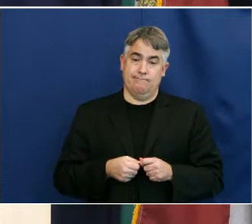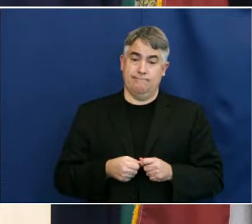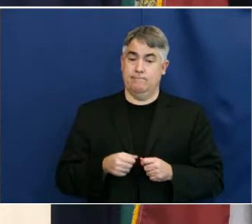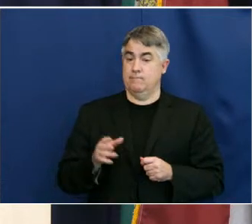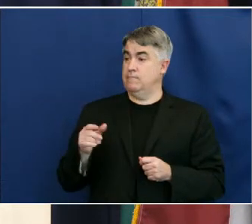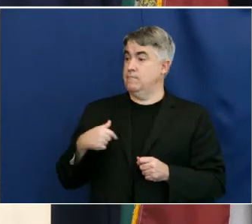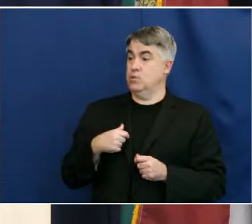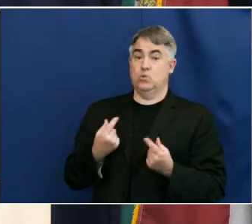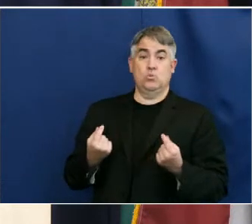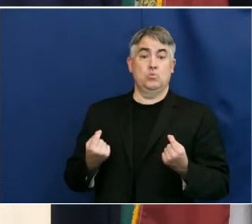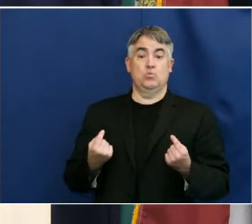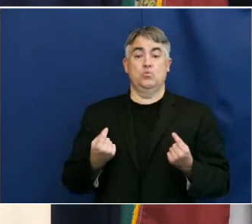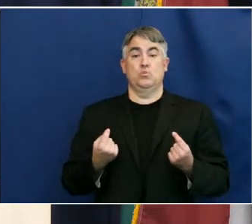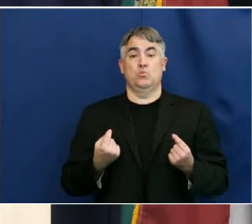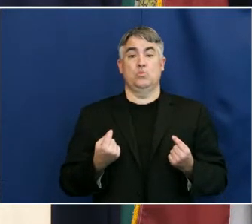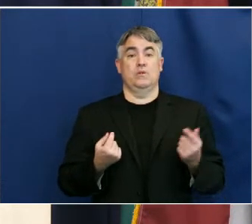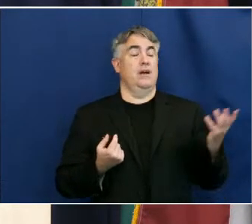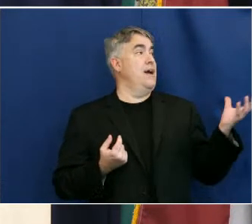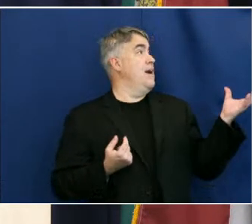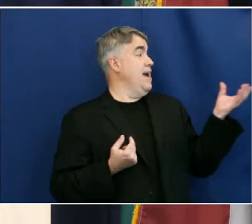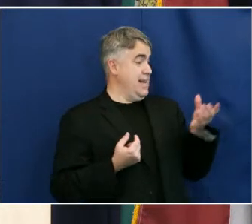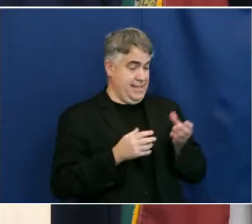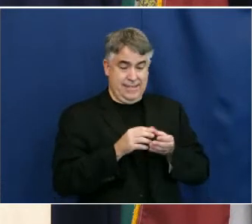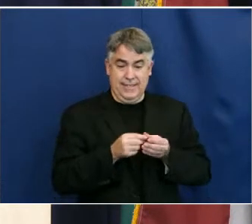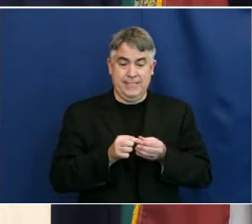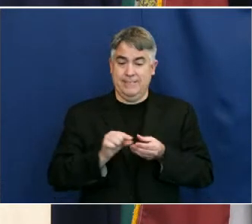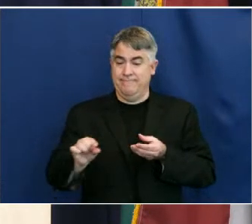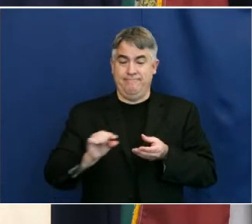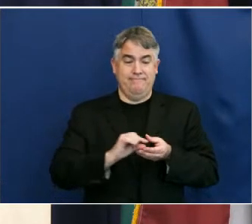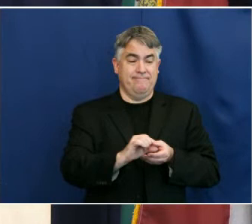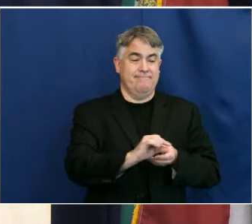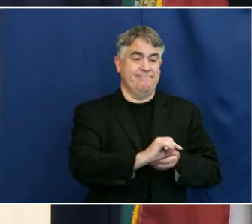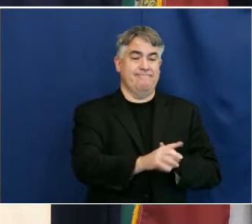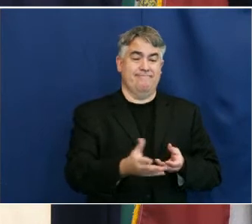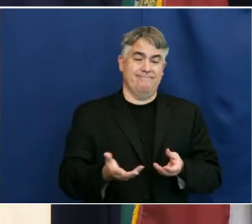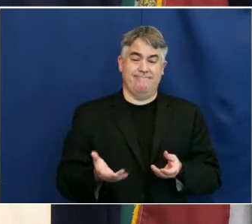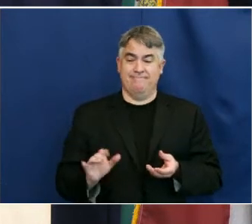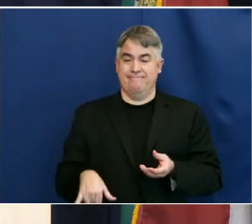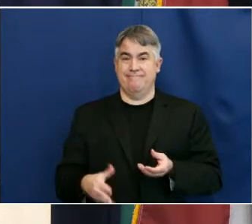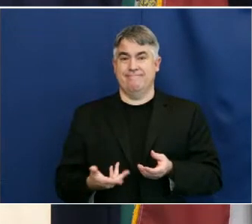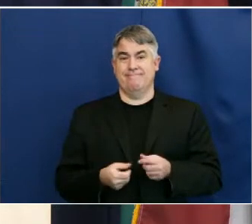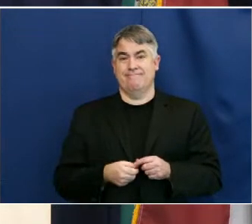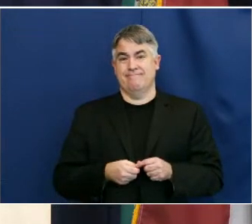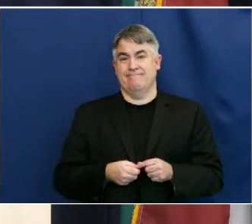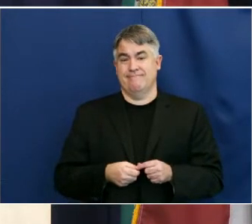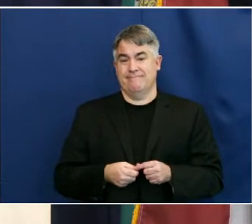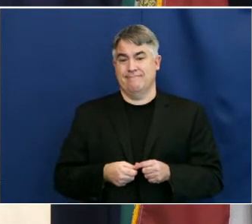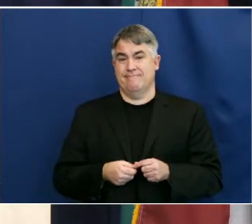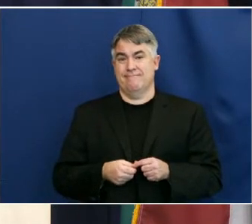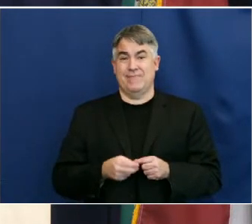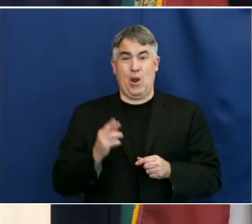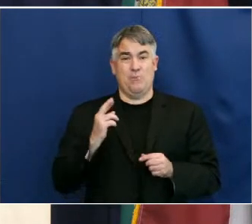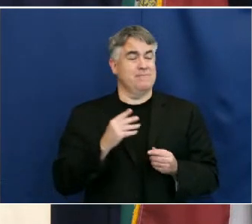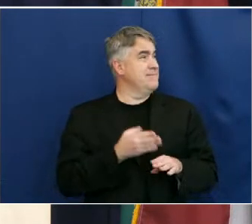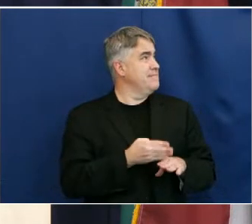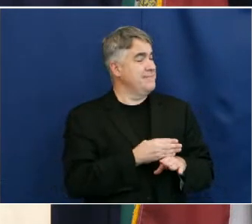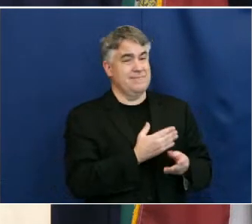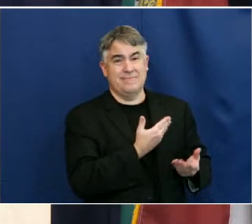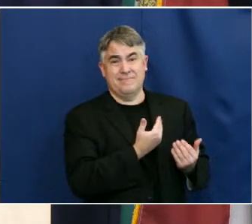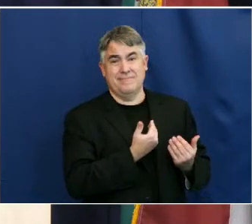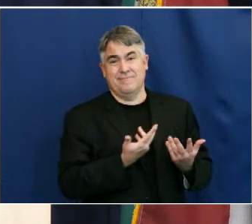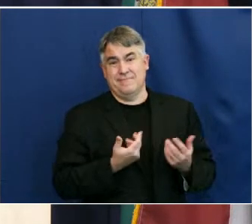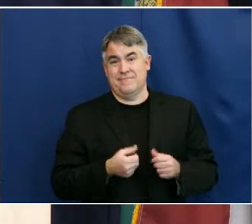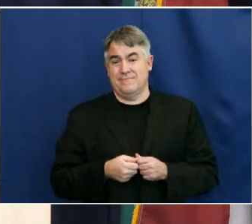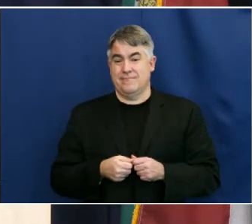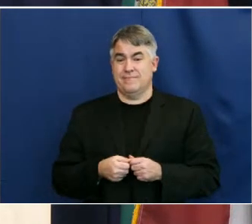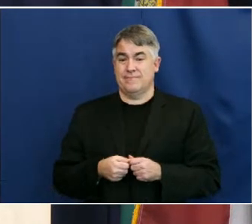them in arms with what we have when they actually show up. And so we're going to continue working through that in hopes that it gets better soon. But J&J obviously would